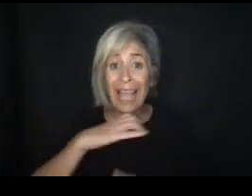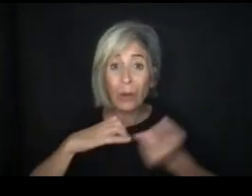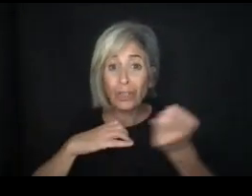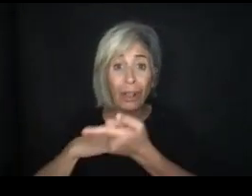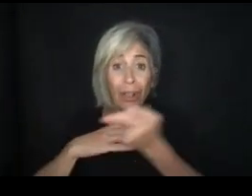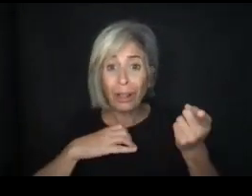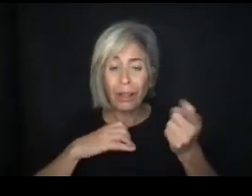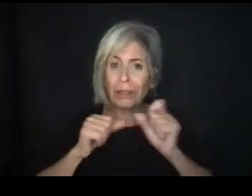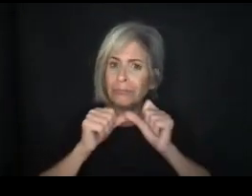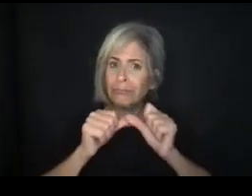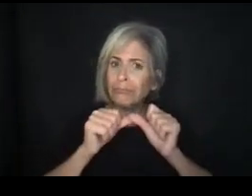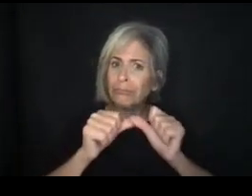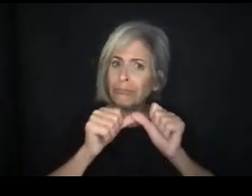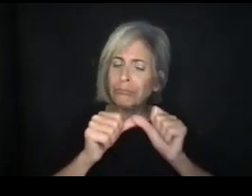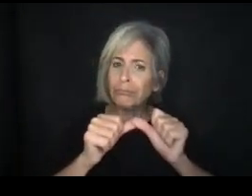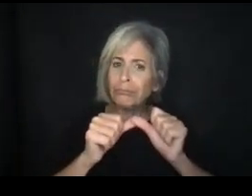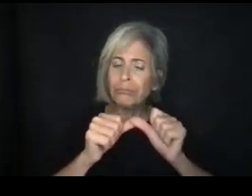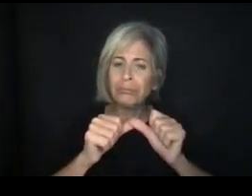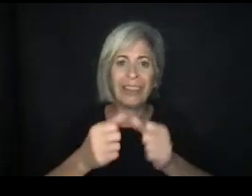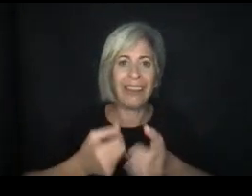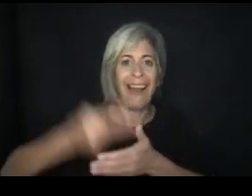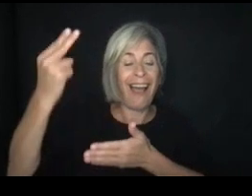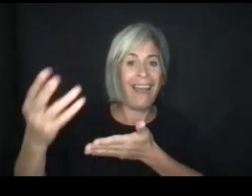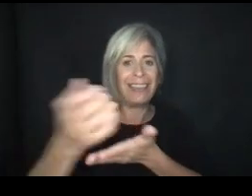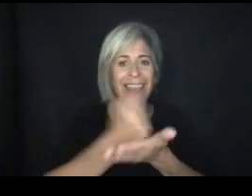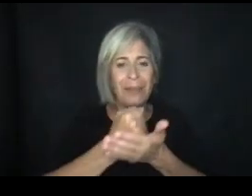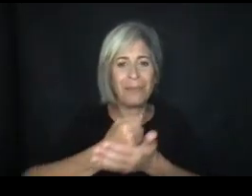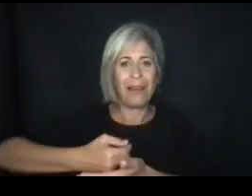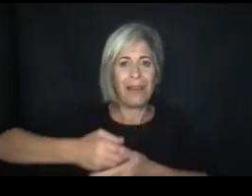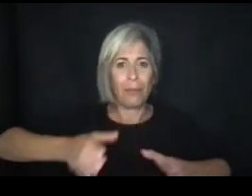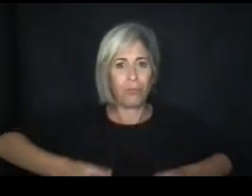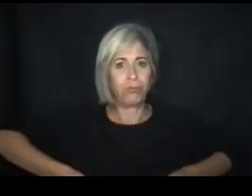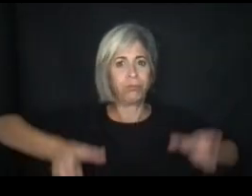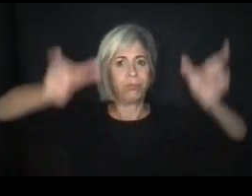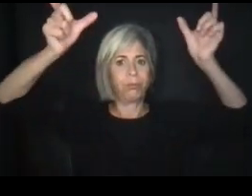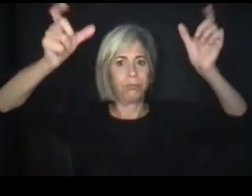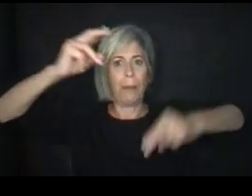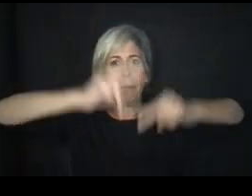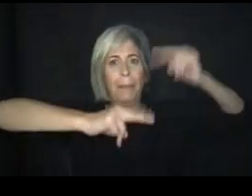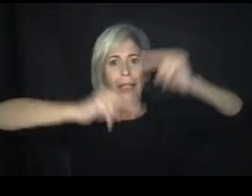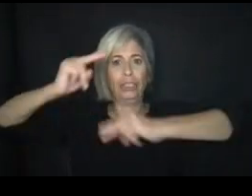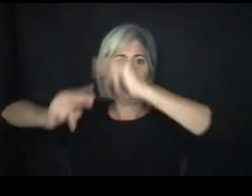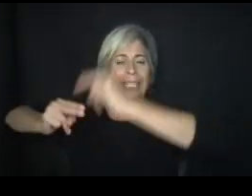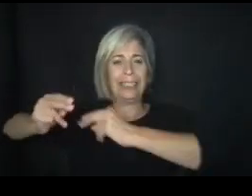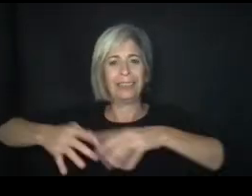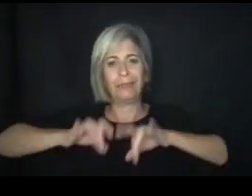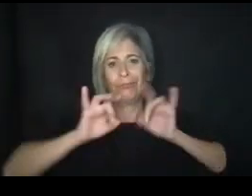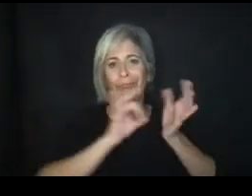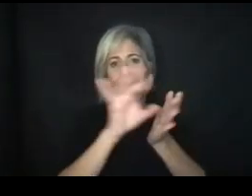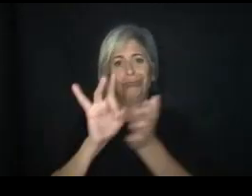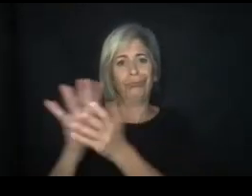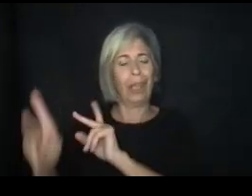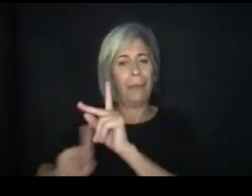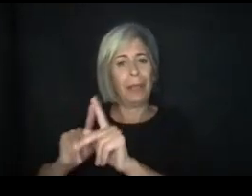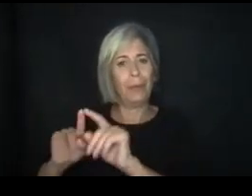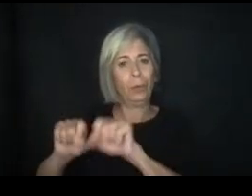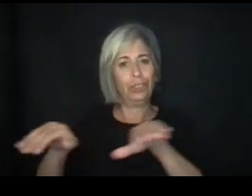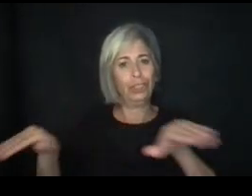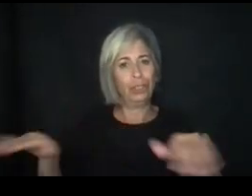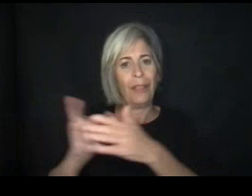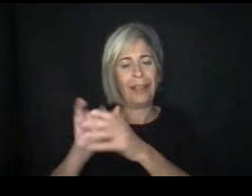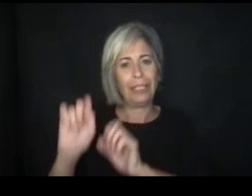keep making high income, high rises, getting rid of people with little children that need to go to